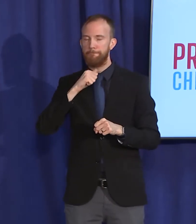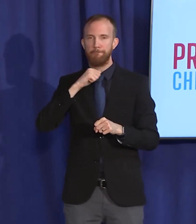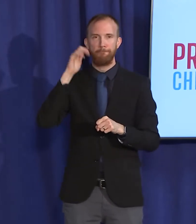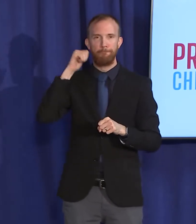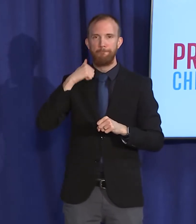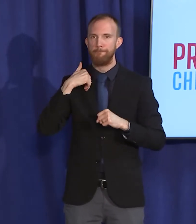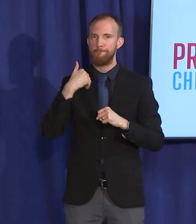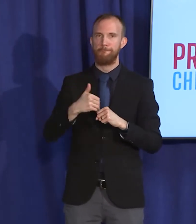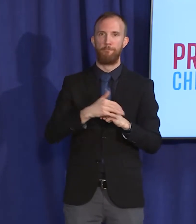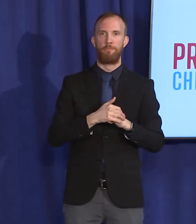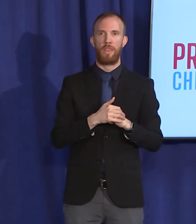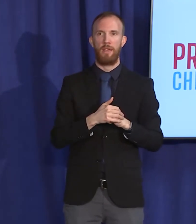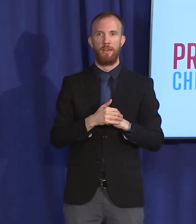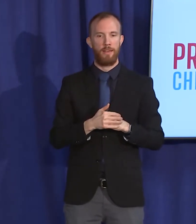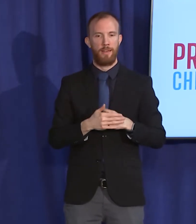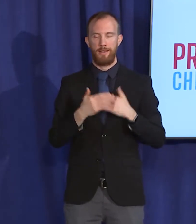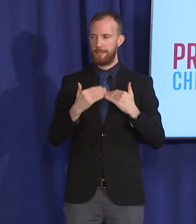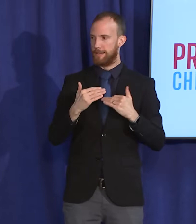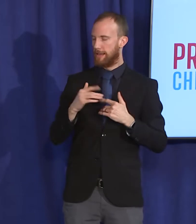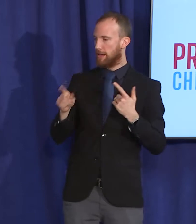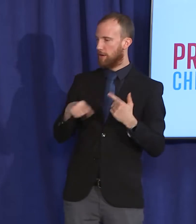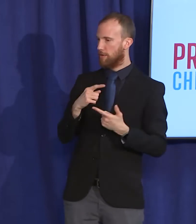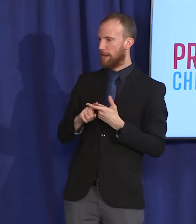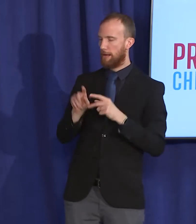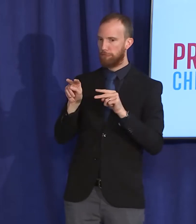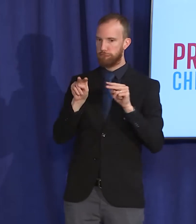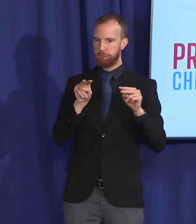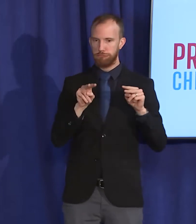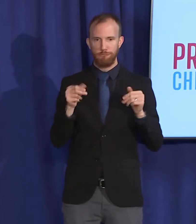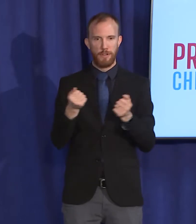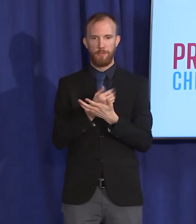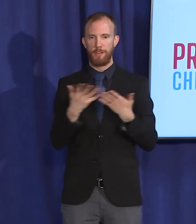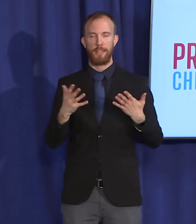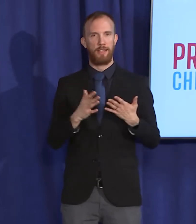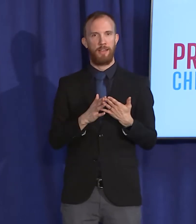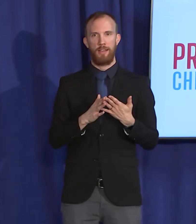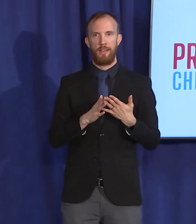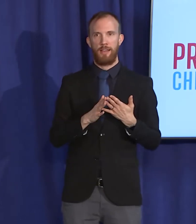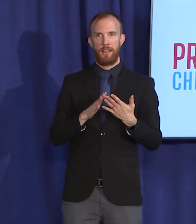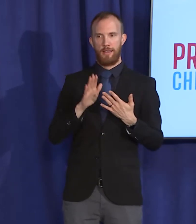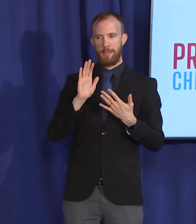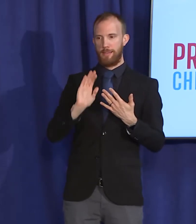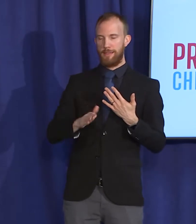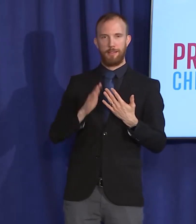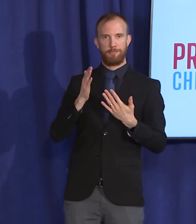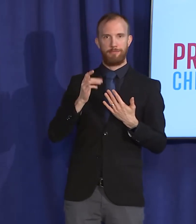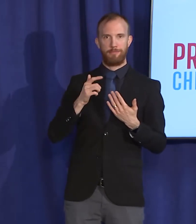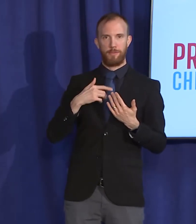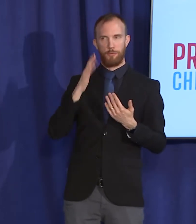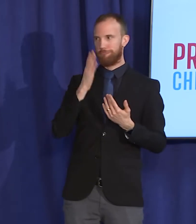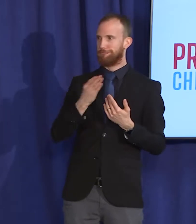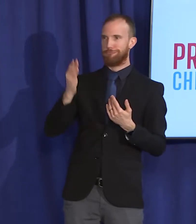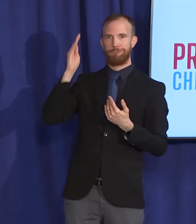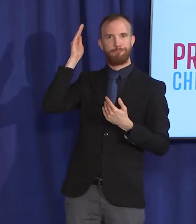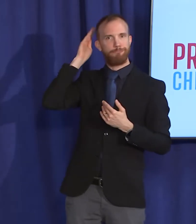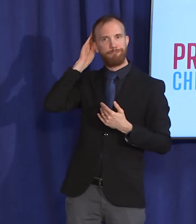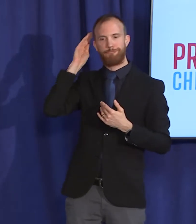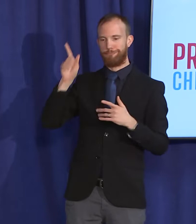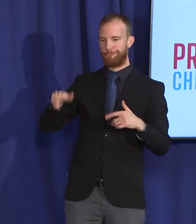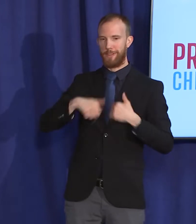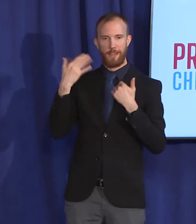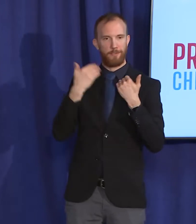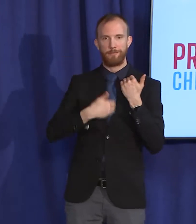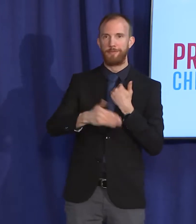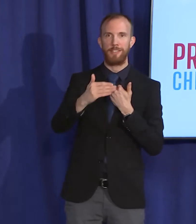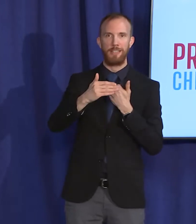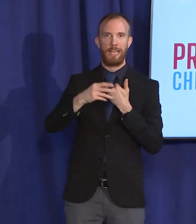that experience feeling today, well, a memory that I will have with me for the rest of my life, is that God's grace is shining on us.